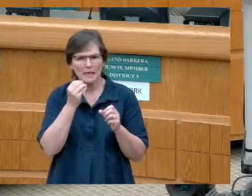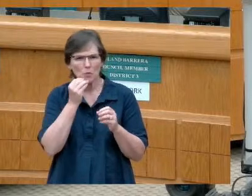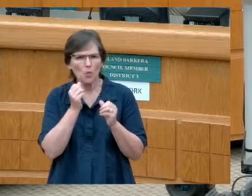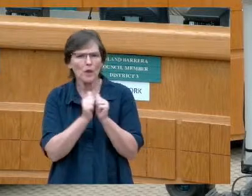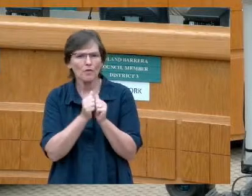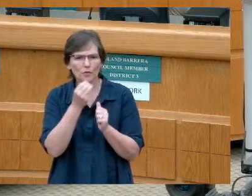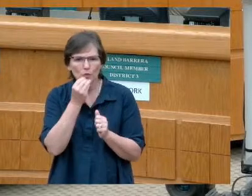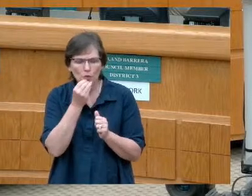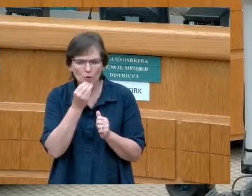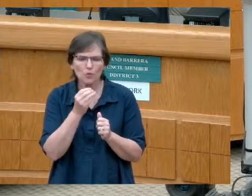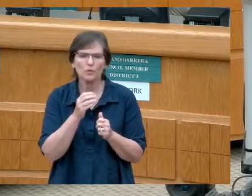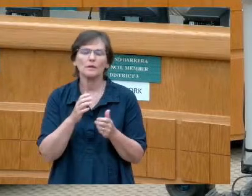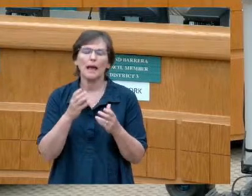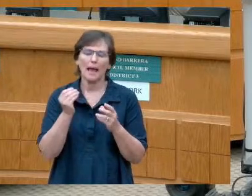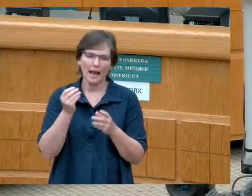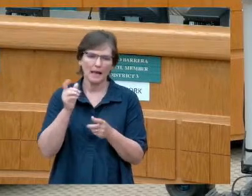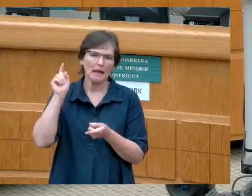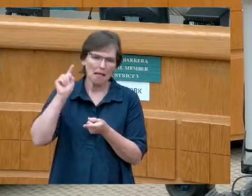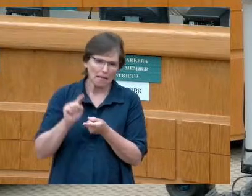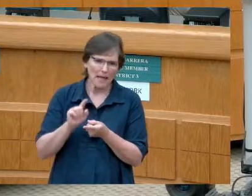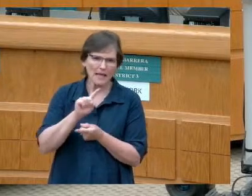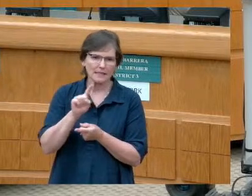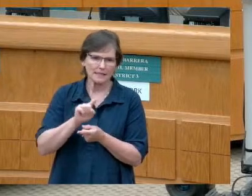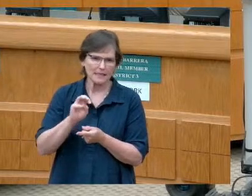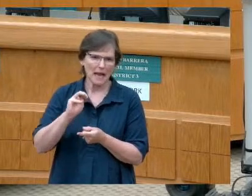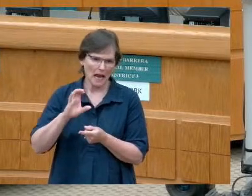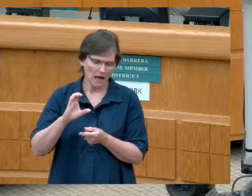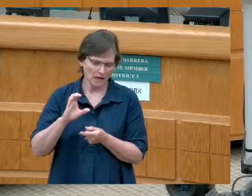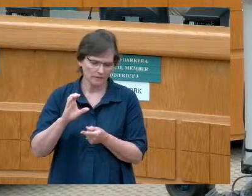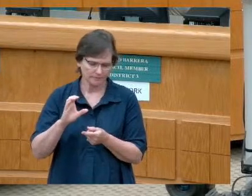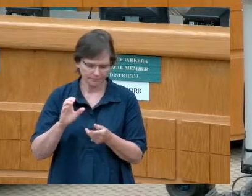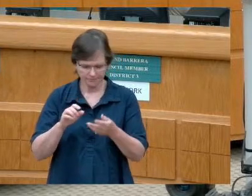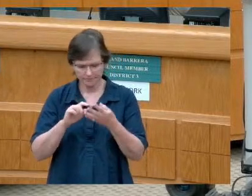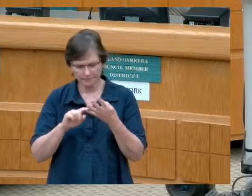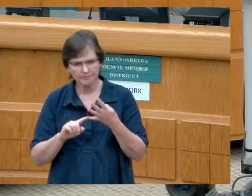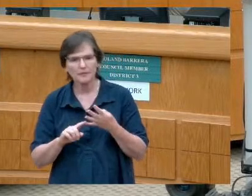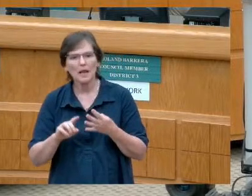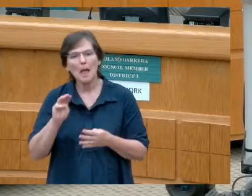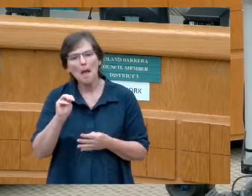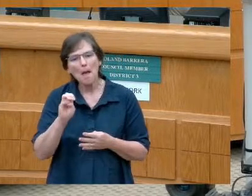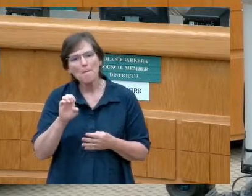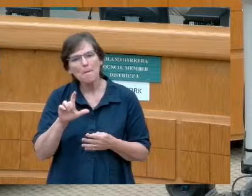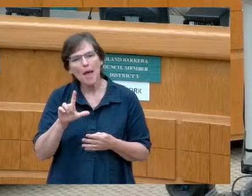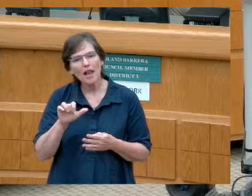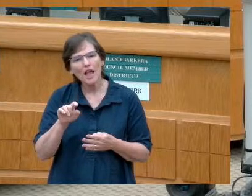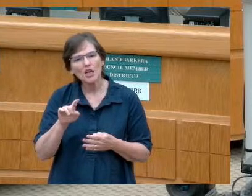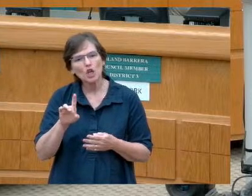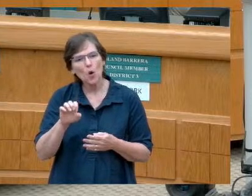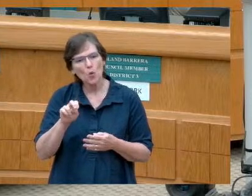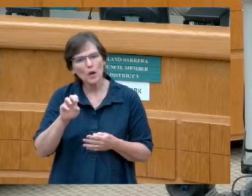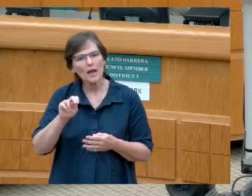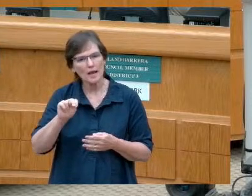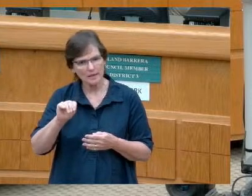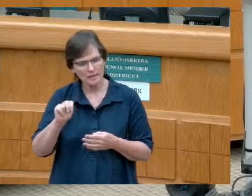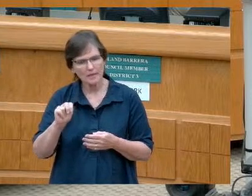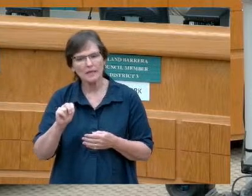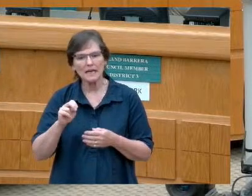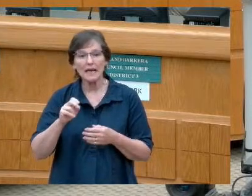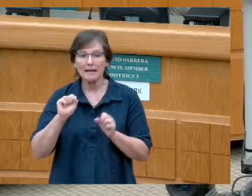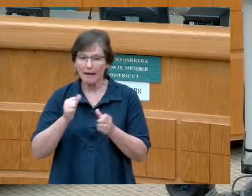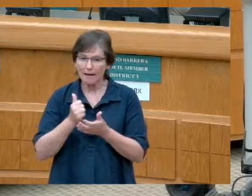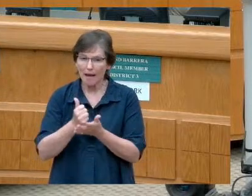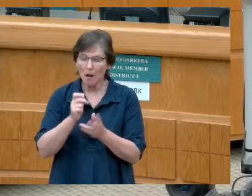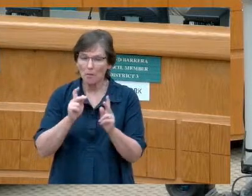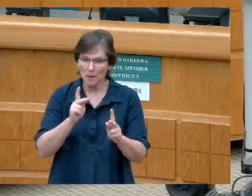as tolerated to 2 milligrams at night. Vitamin D3, 1,000 to 4,000 units a day. And